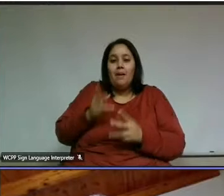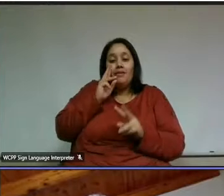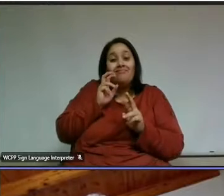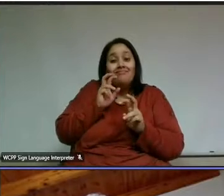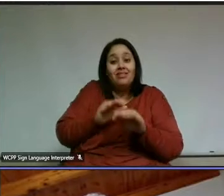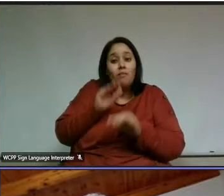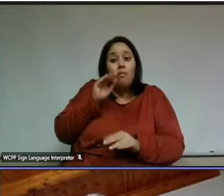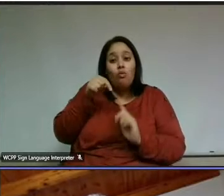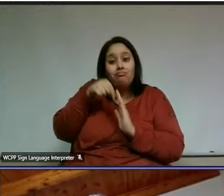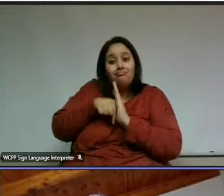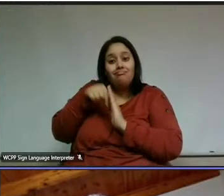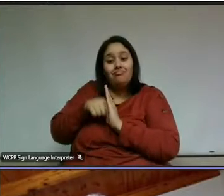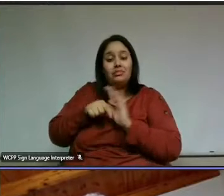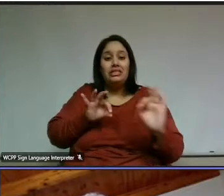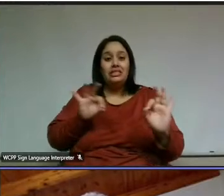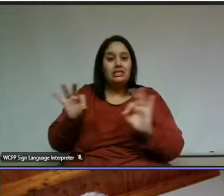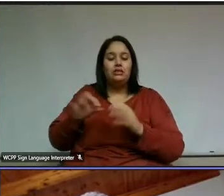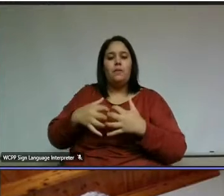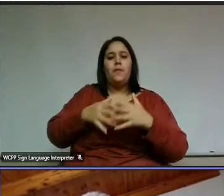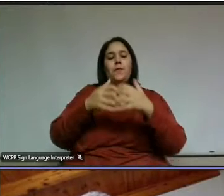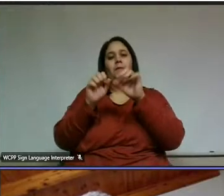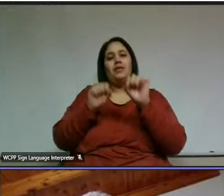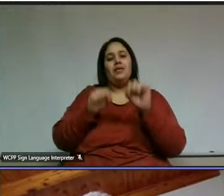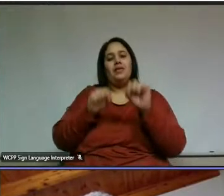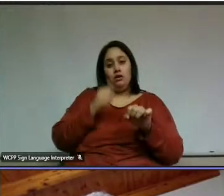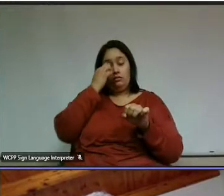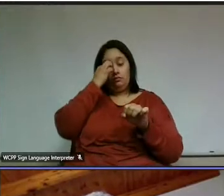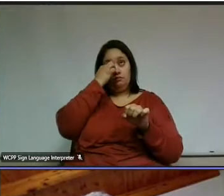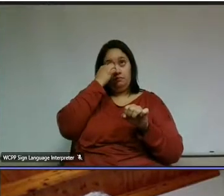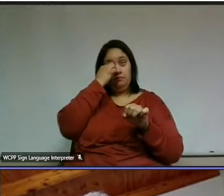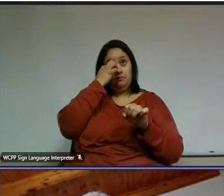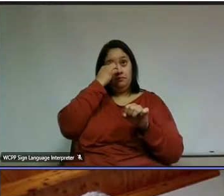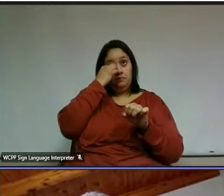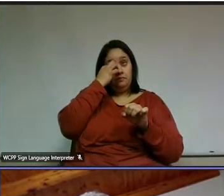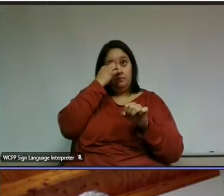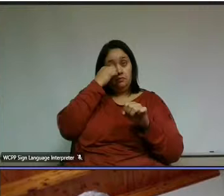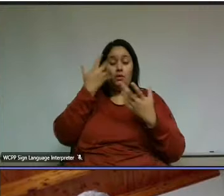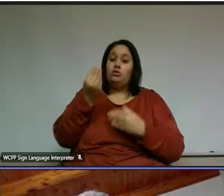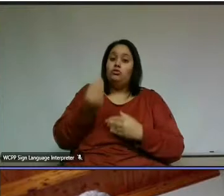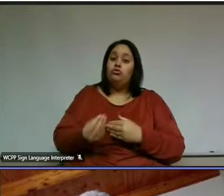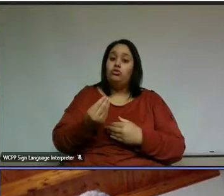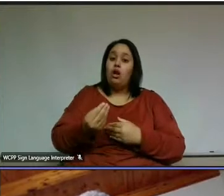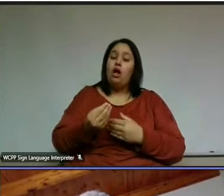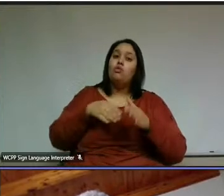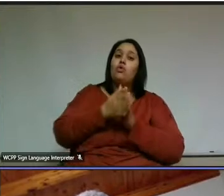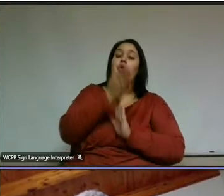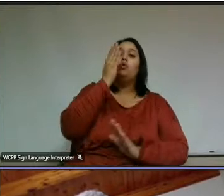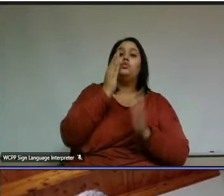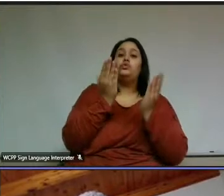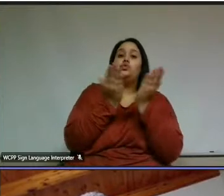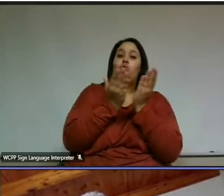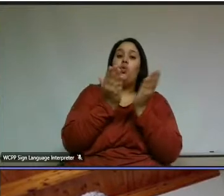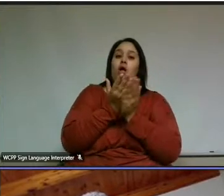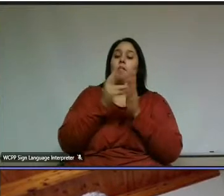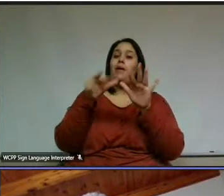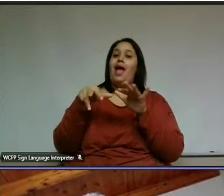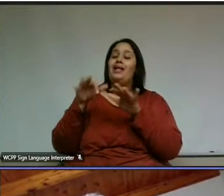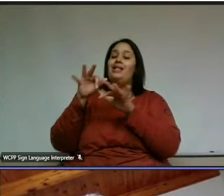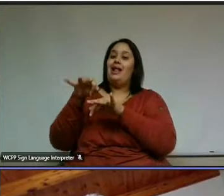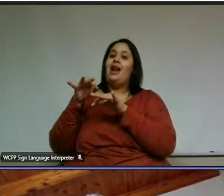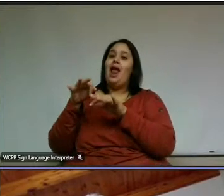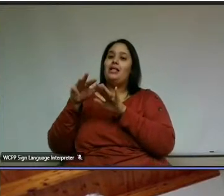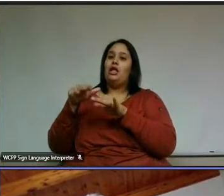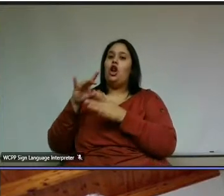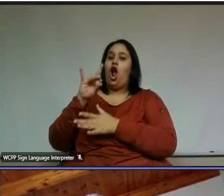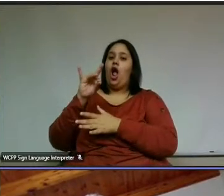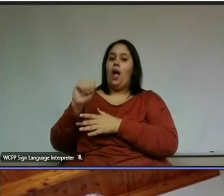at these as opportunities that address design lines. You know, a child going to a school might travel 18 or 19 kilometres on a road, but may only have to